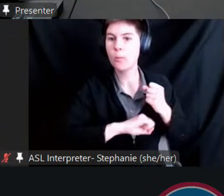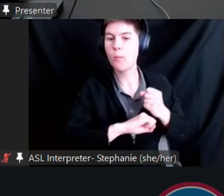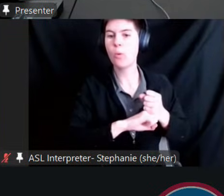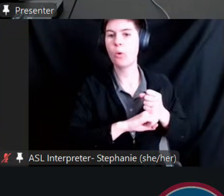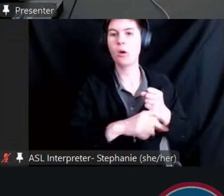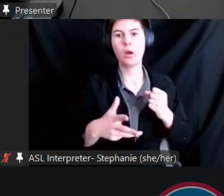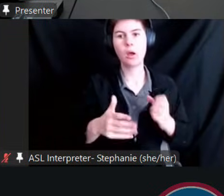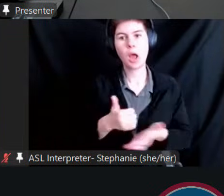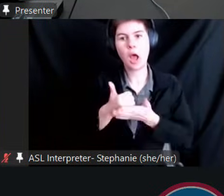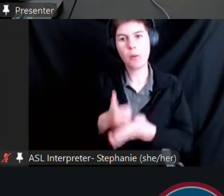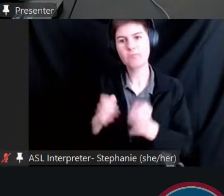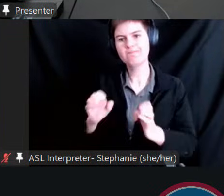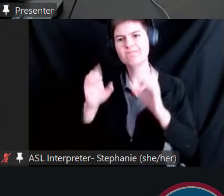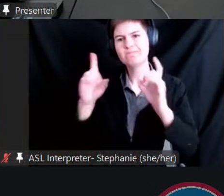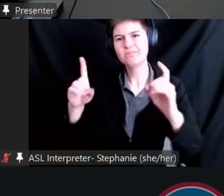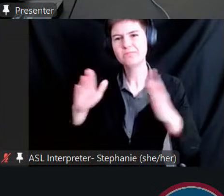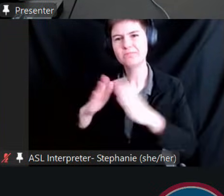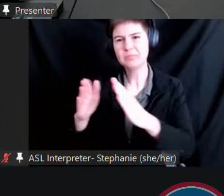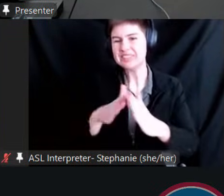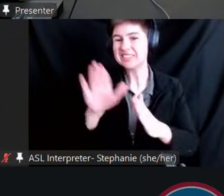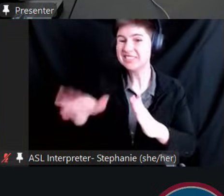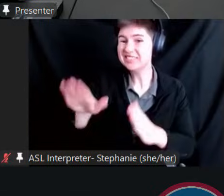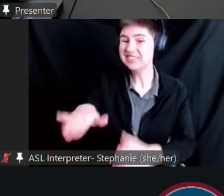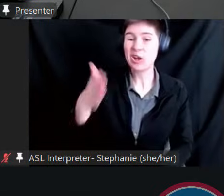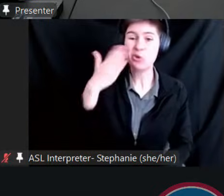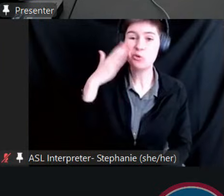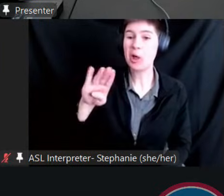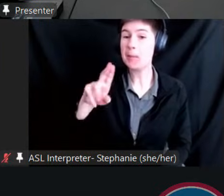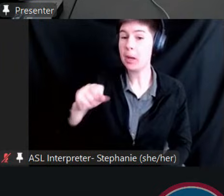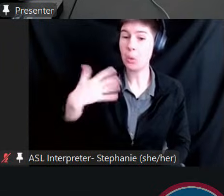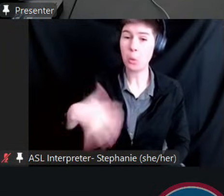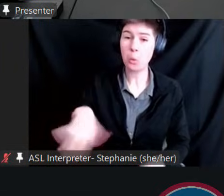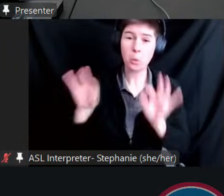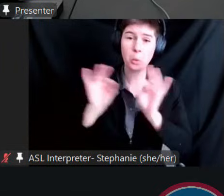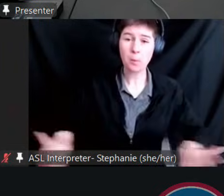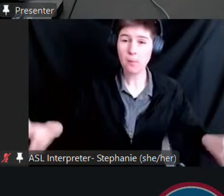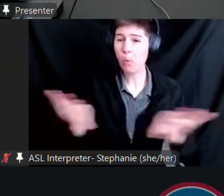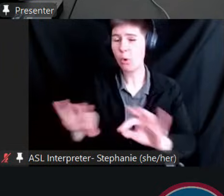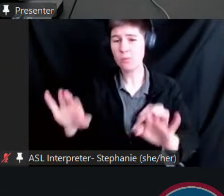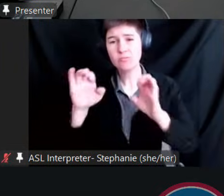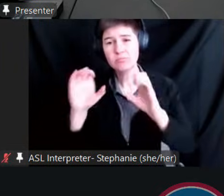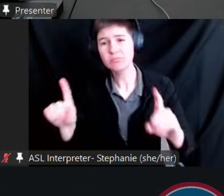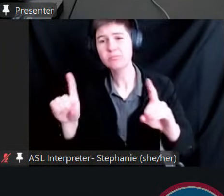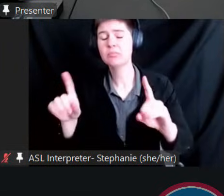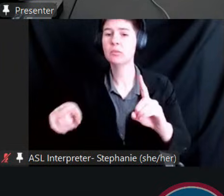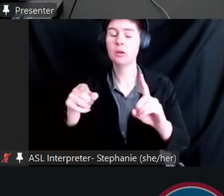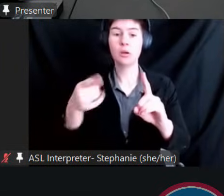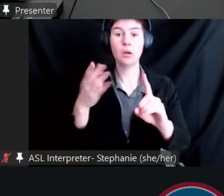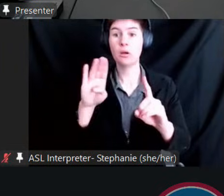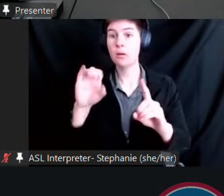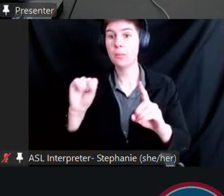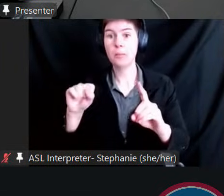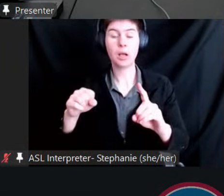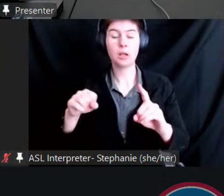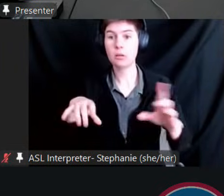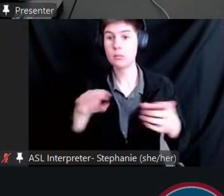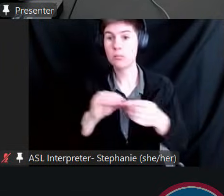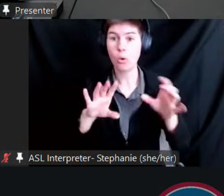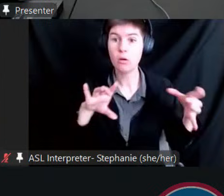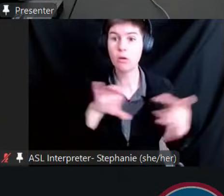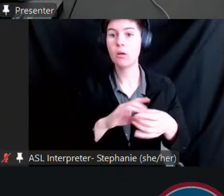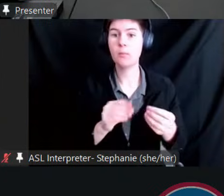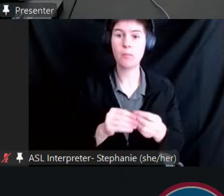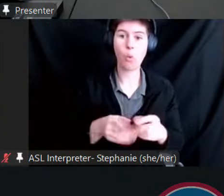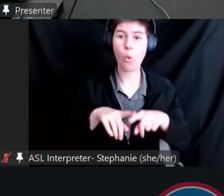educate the community on the importance of bus priority and how it, equitably connects people faster and, more reliably